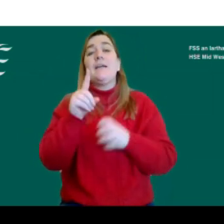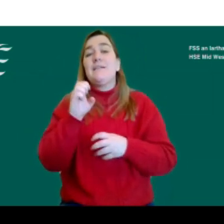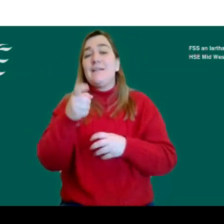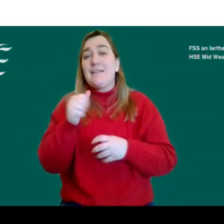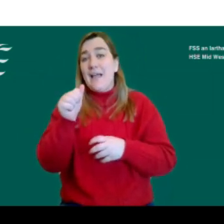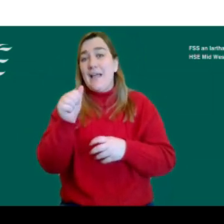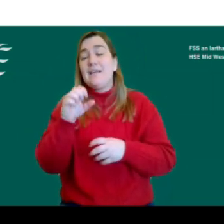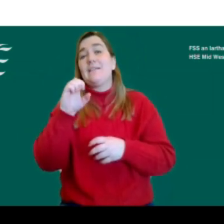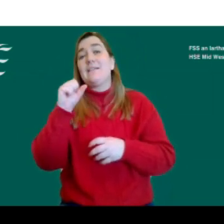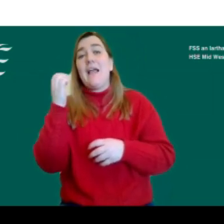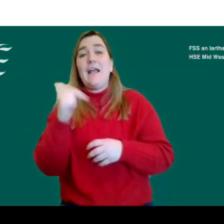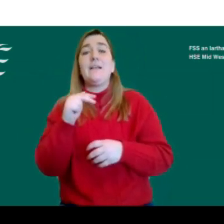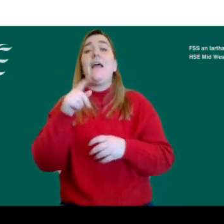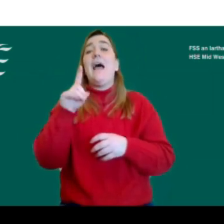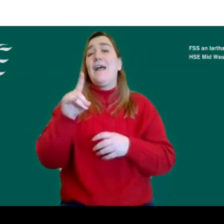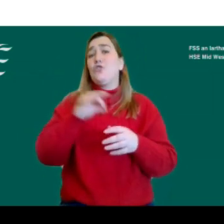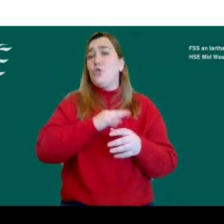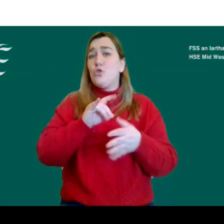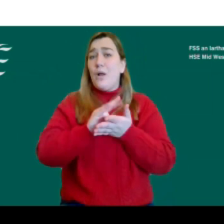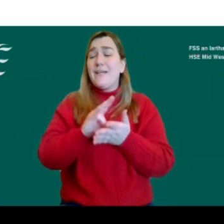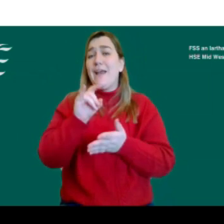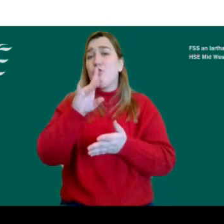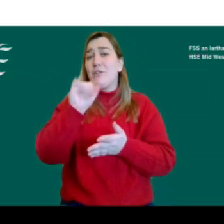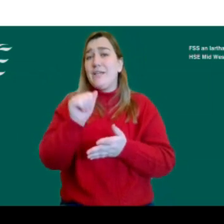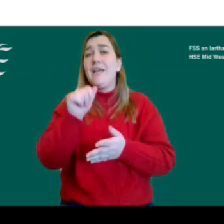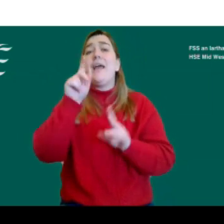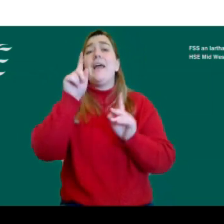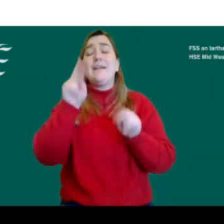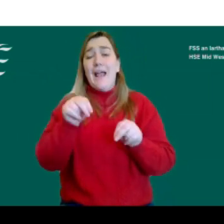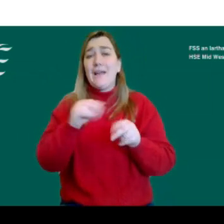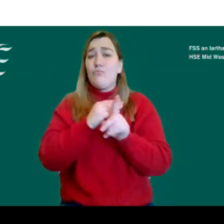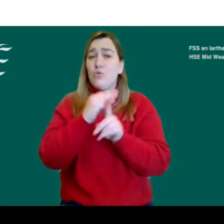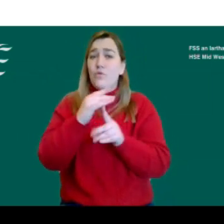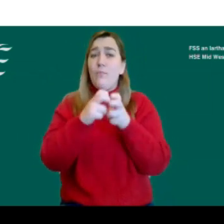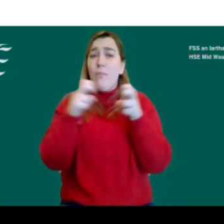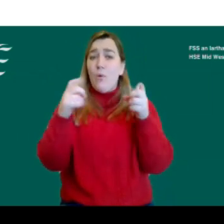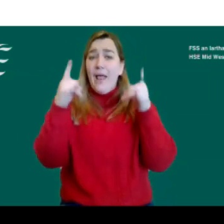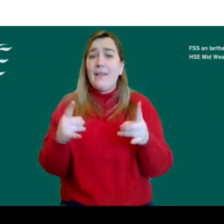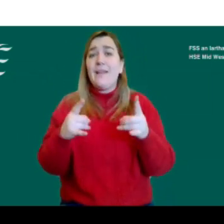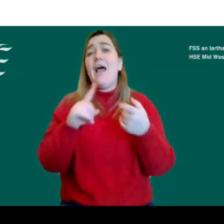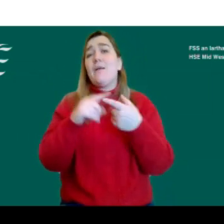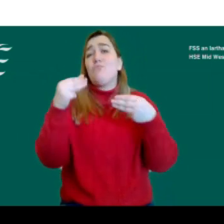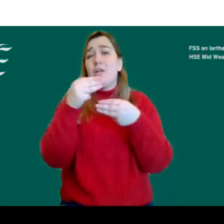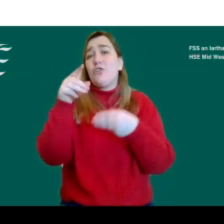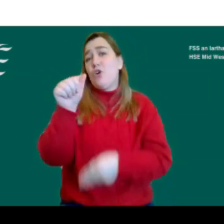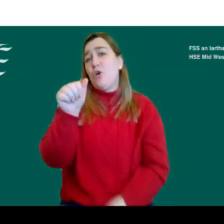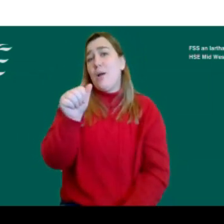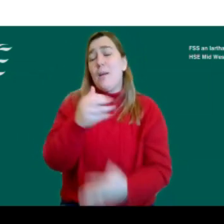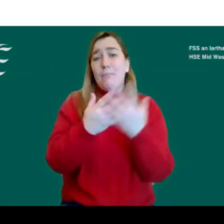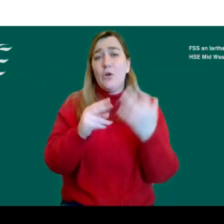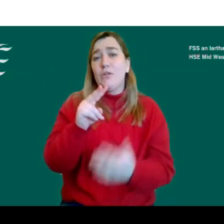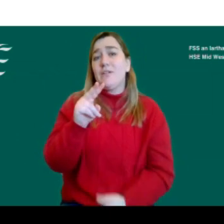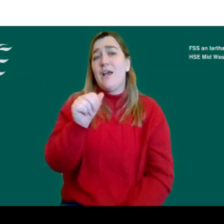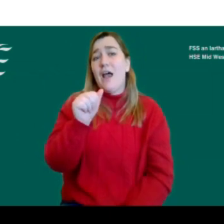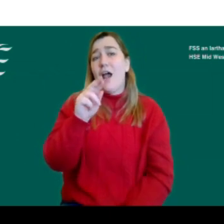point about that HRT and protection of the arteries, a lot of it's based on that ELITE study, and it shows that if you catch women within 10 years of their menopause, so their menopause, their final period,